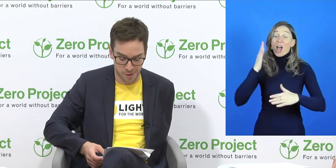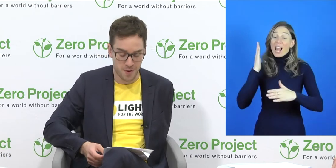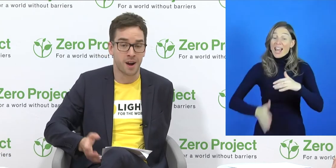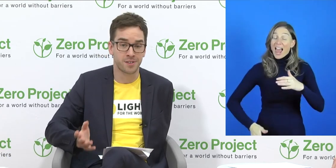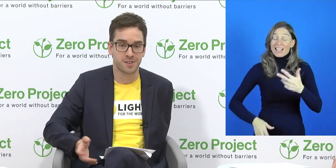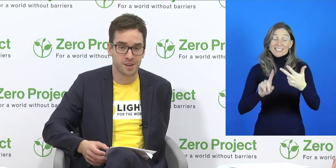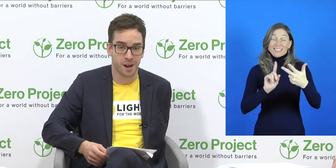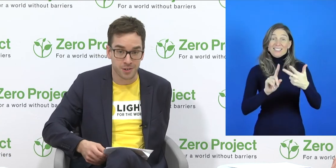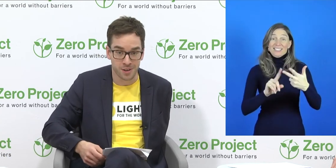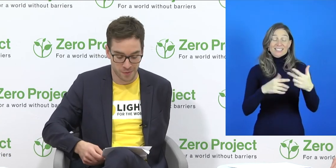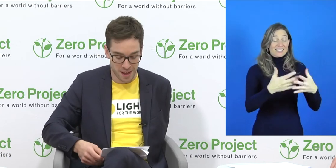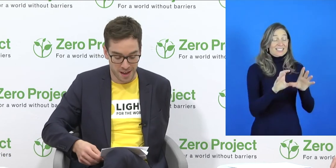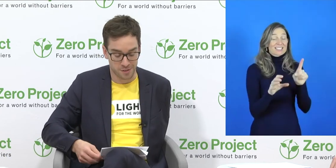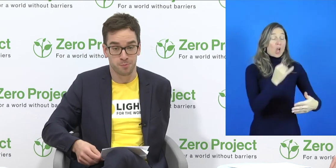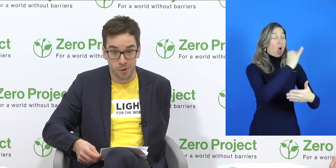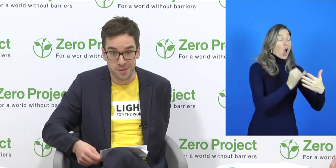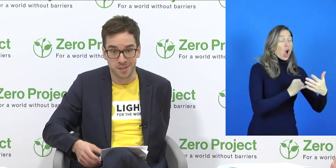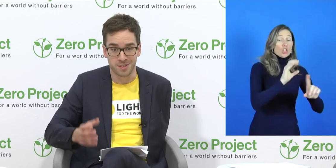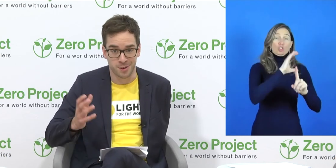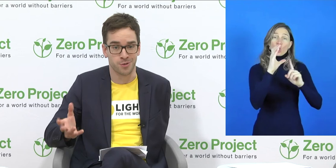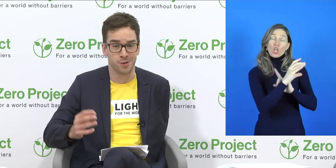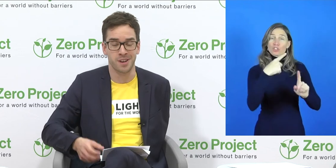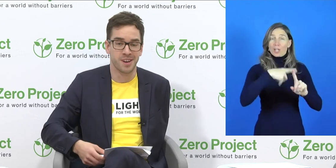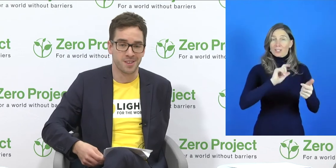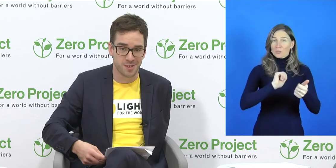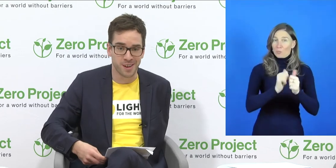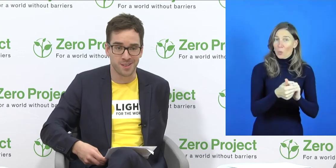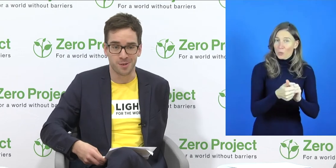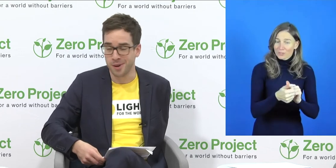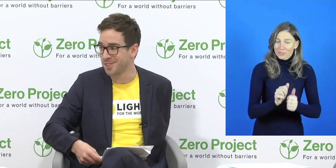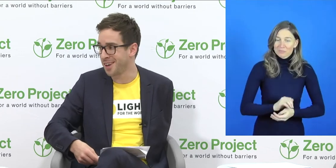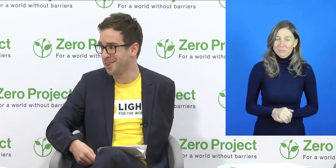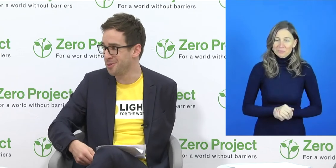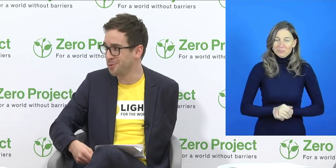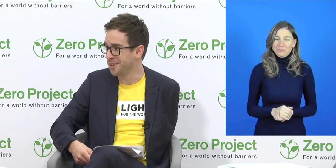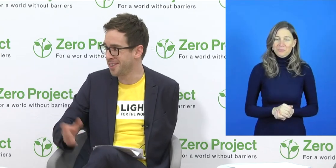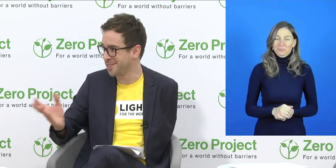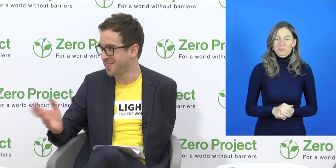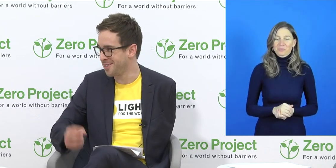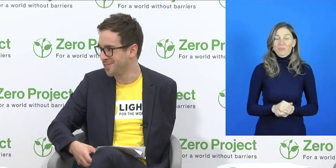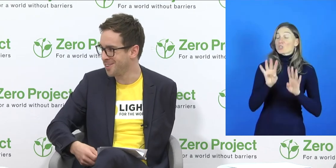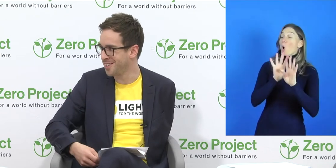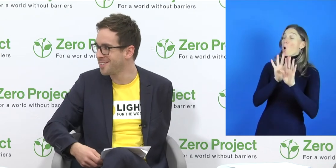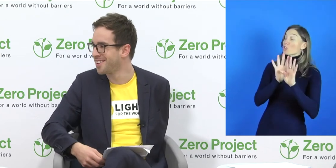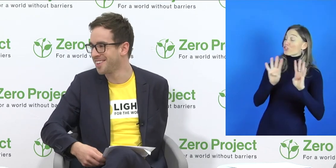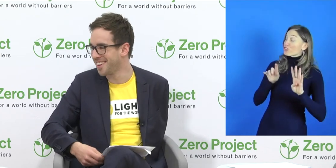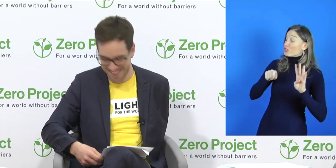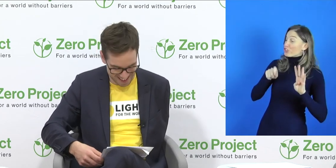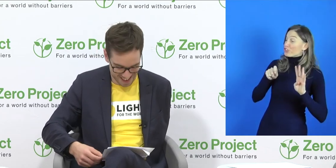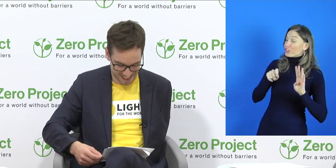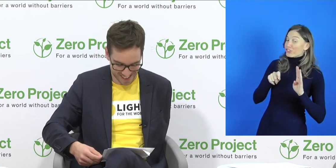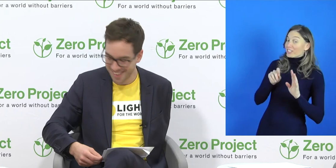category of arts, culture and sports. And the jury decided once again who the winner is, and she is?